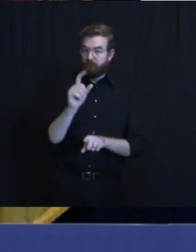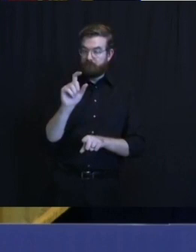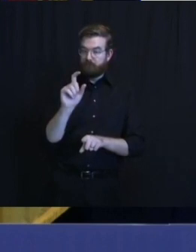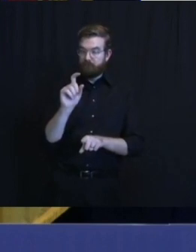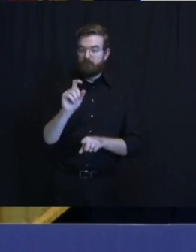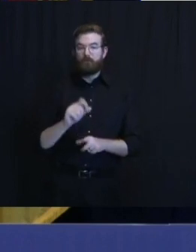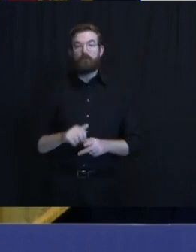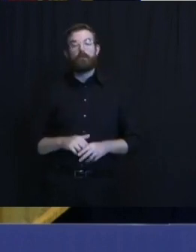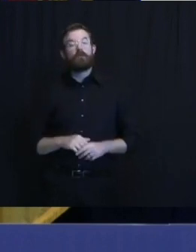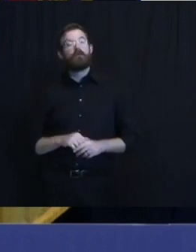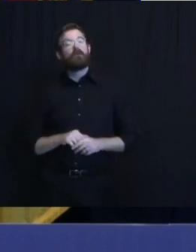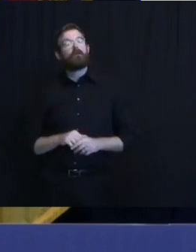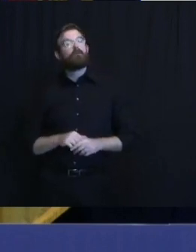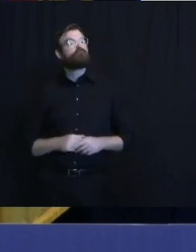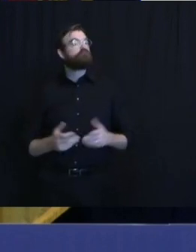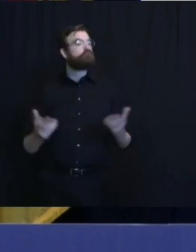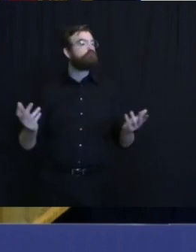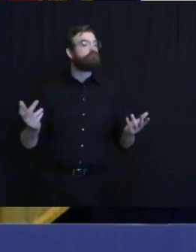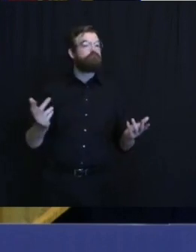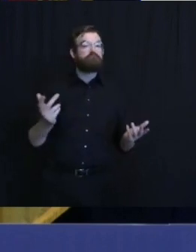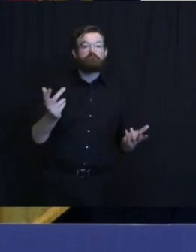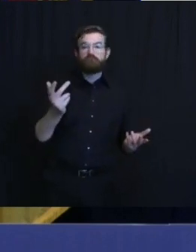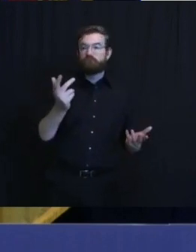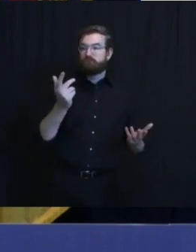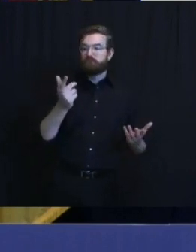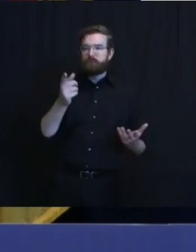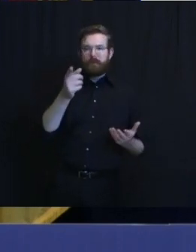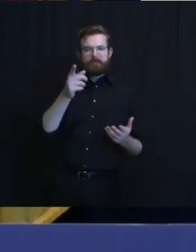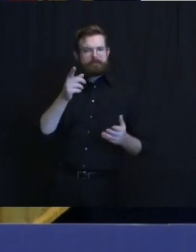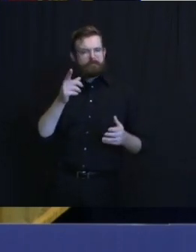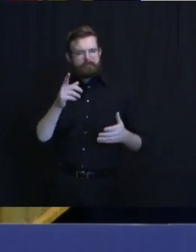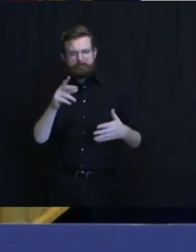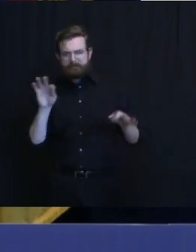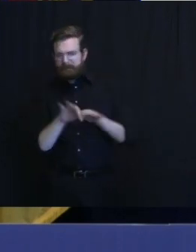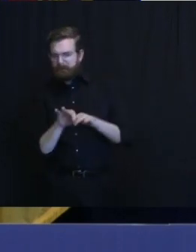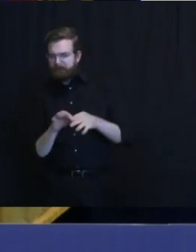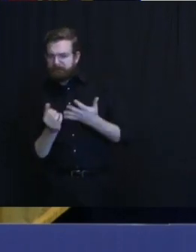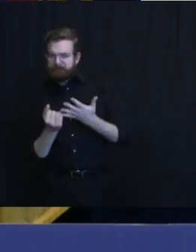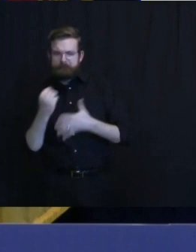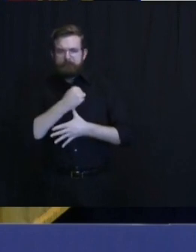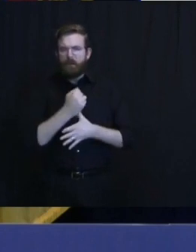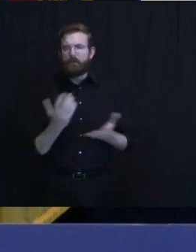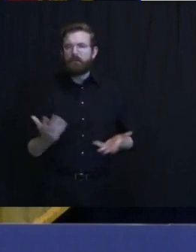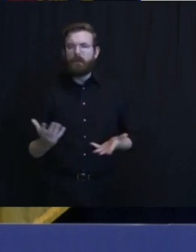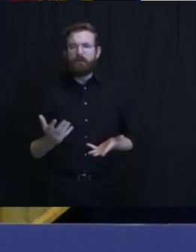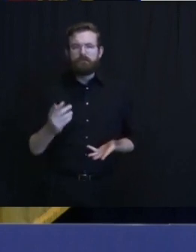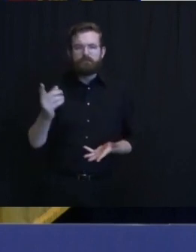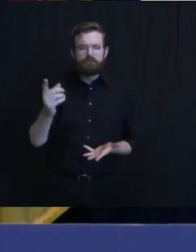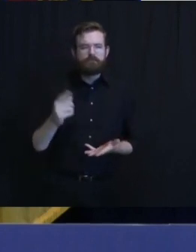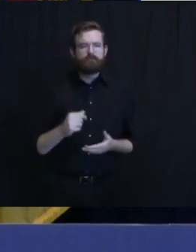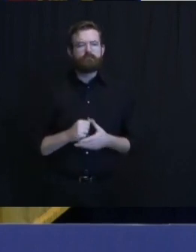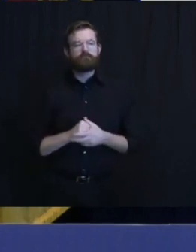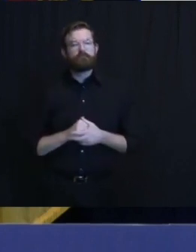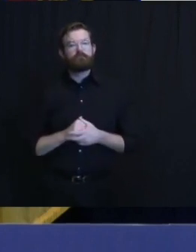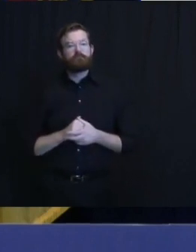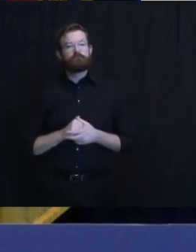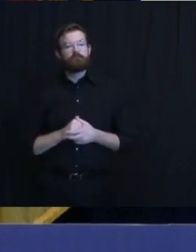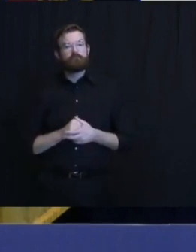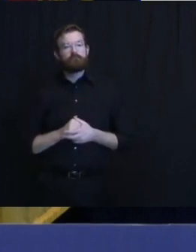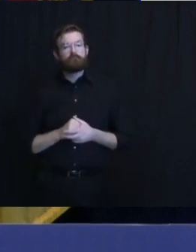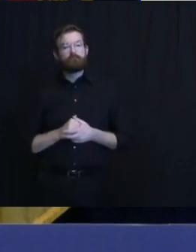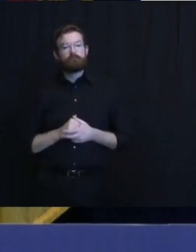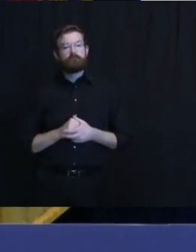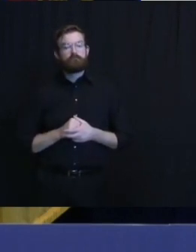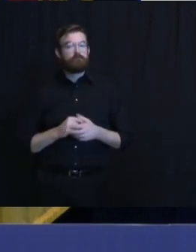homes have had a high infection rate, some of them close to 100%, do you think this will create herd immunity in